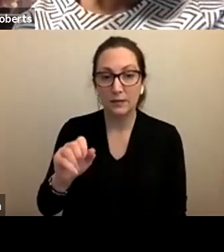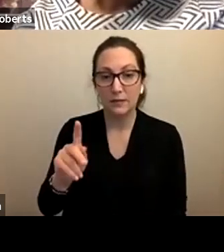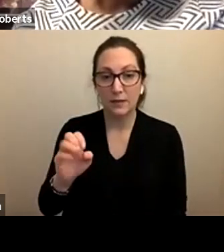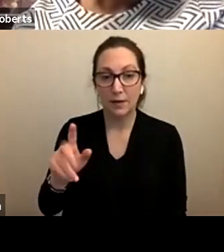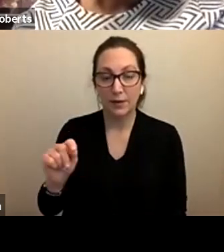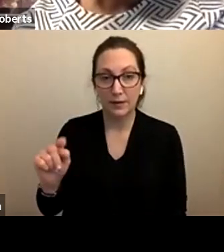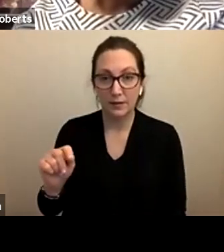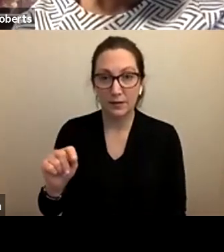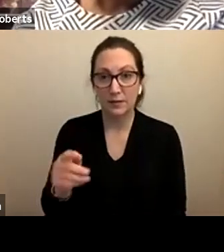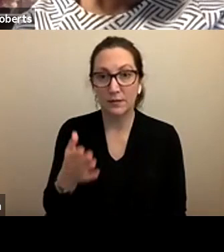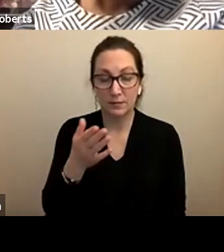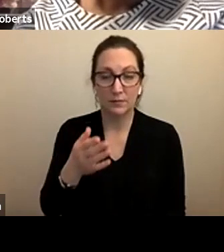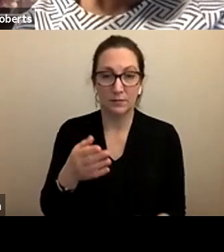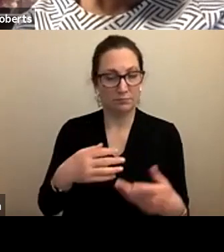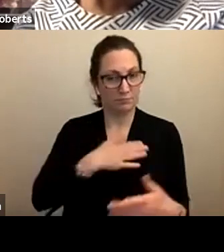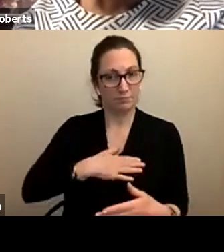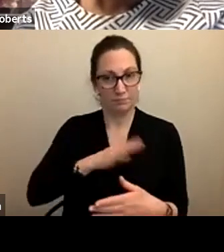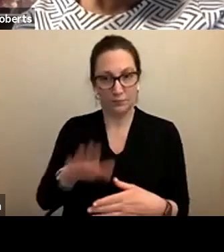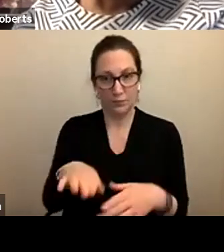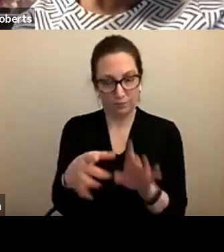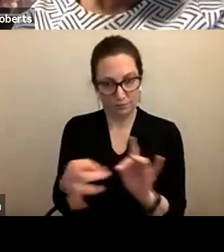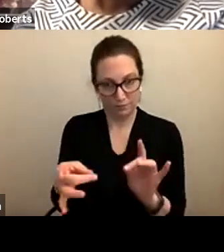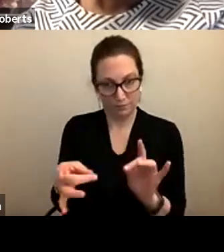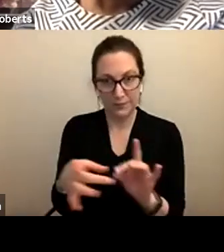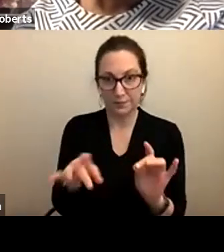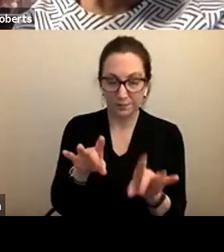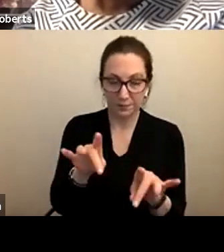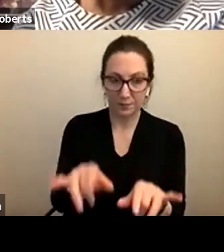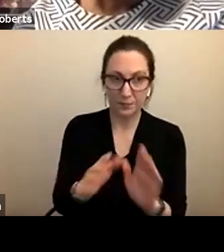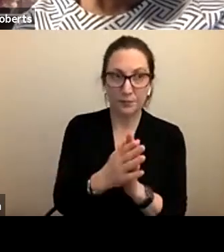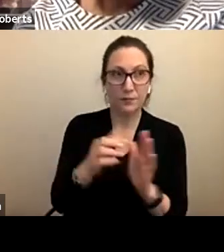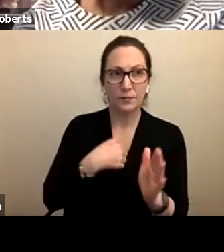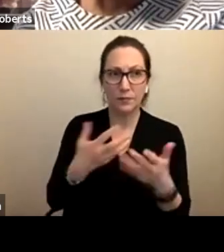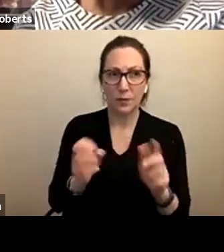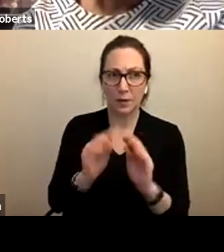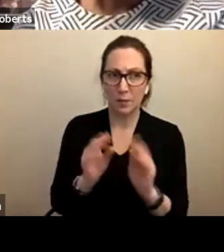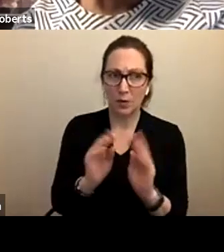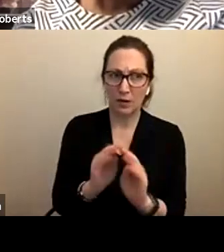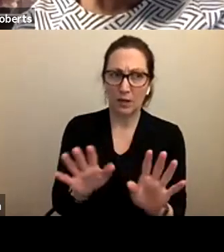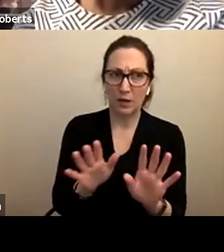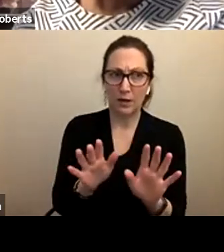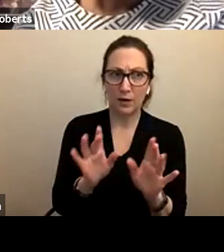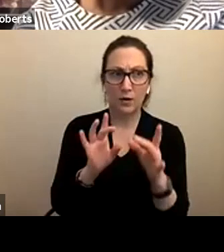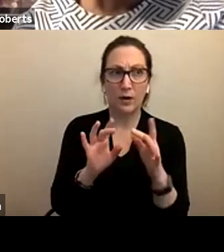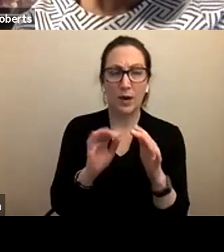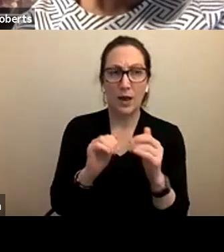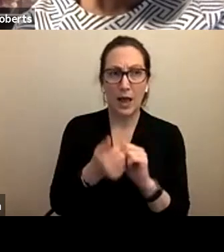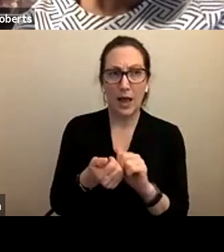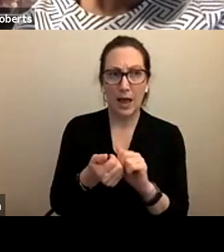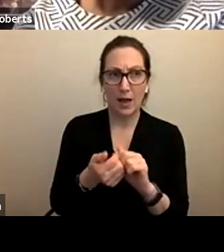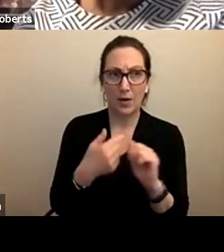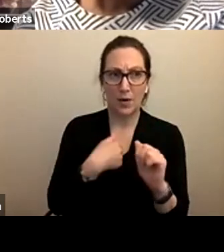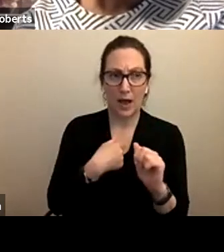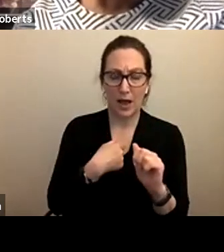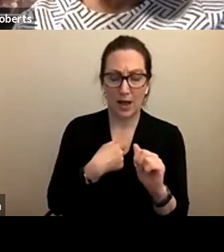you. That was well said, Ms. Sullivan. I do just want to be a little clearer in the way I was bucketing the